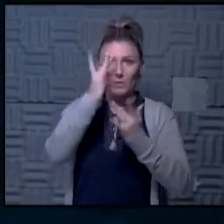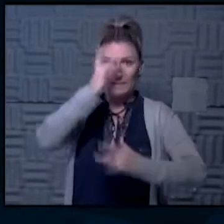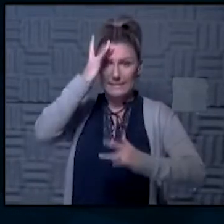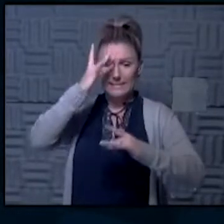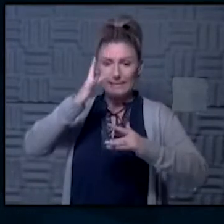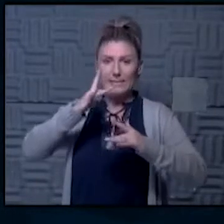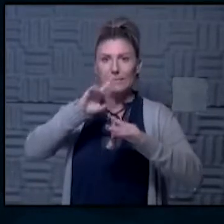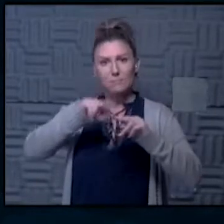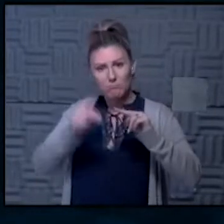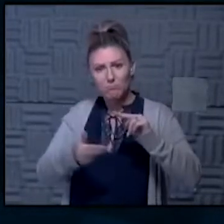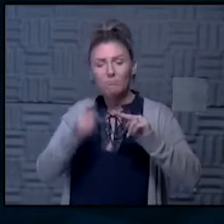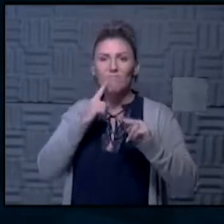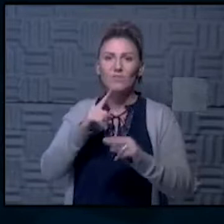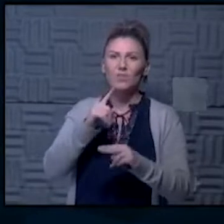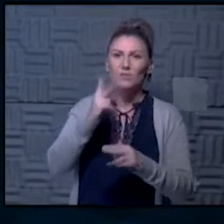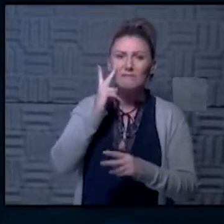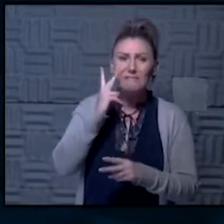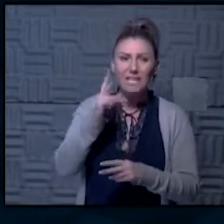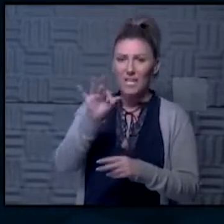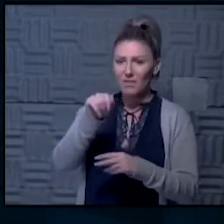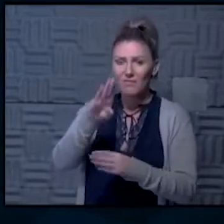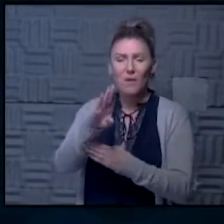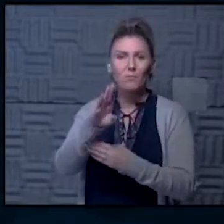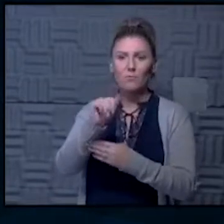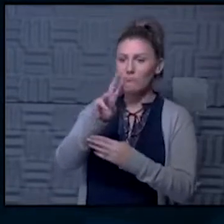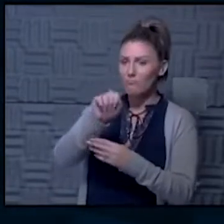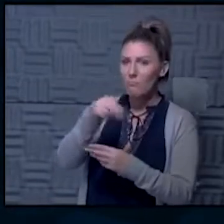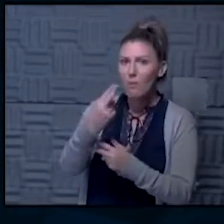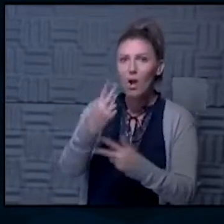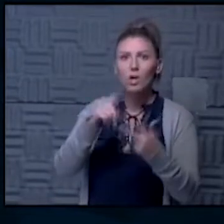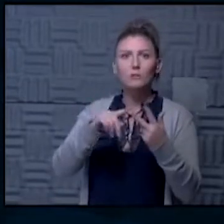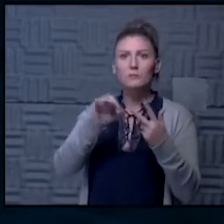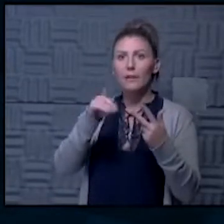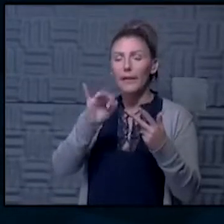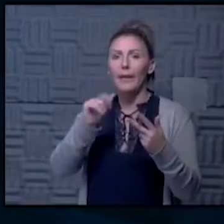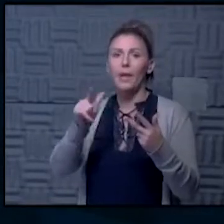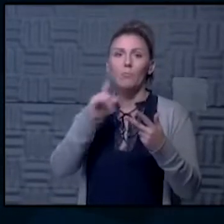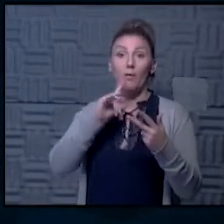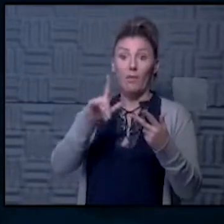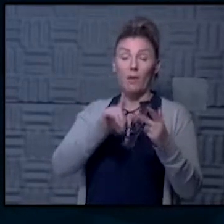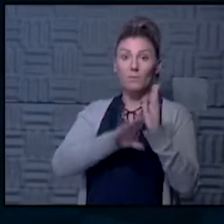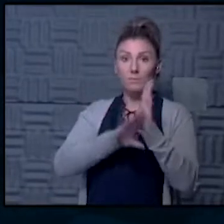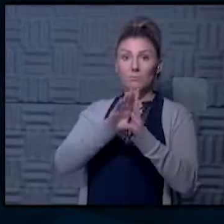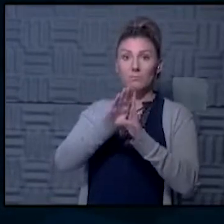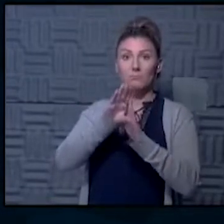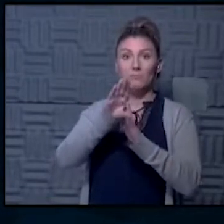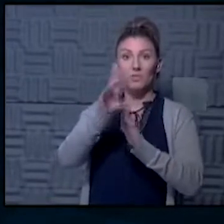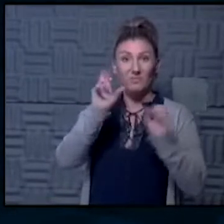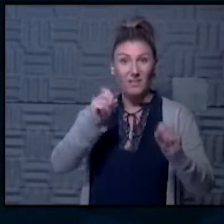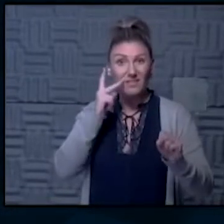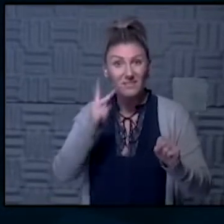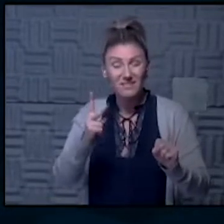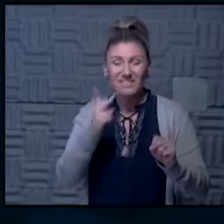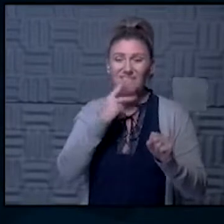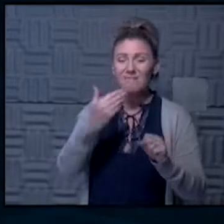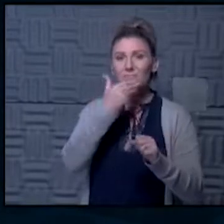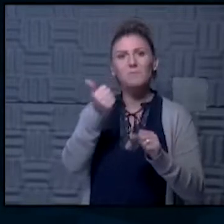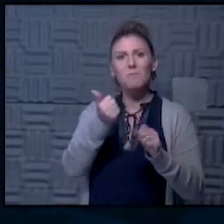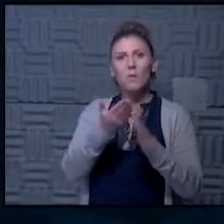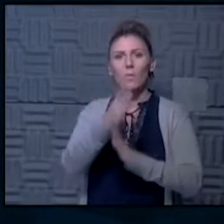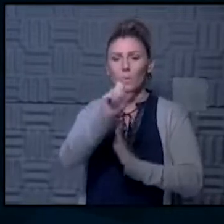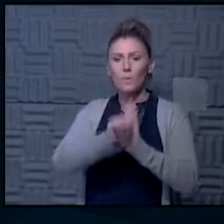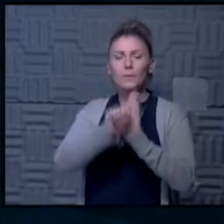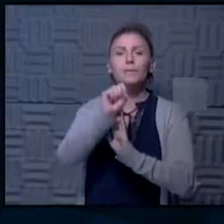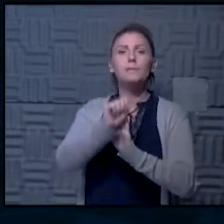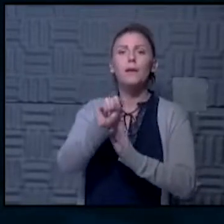see early on, right, February, March, April, the trend was up because we were starting at a very low number. We got a little bit better across the state in the month